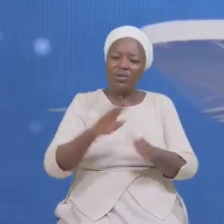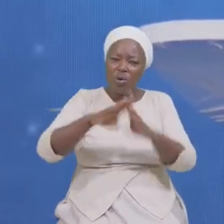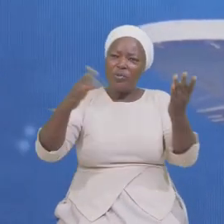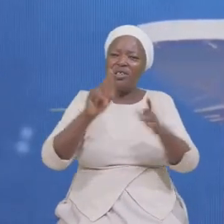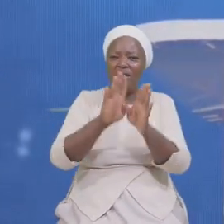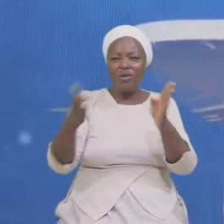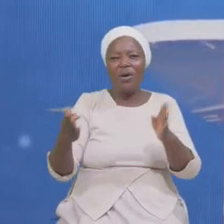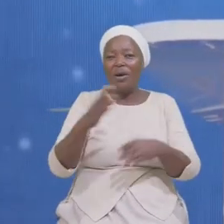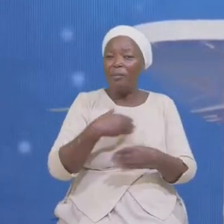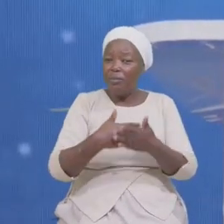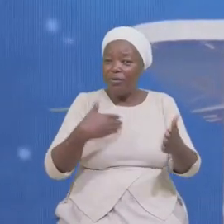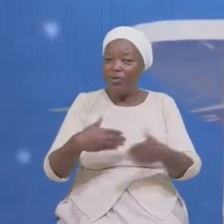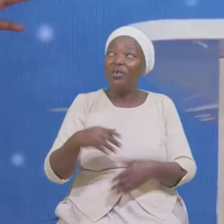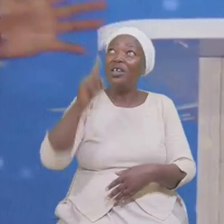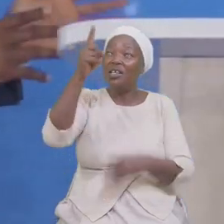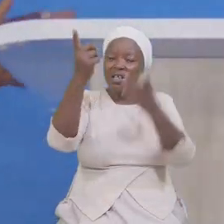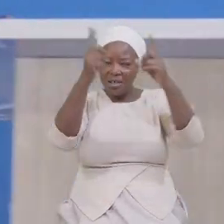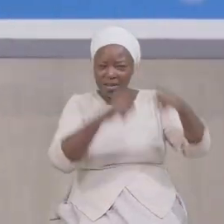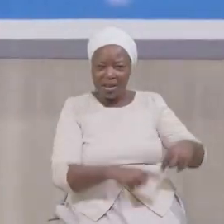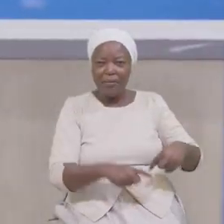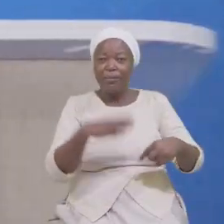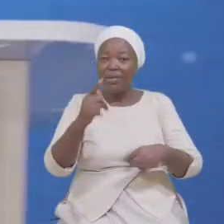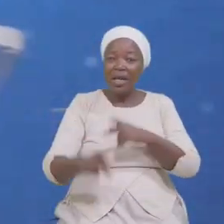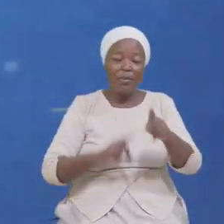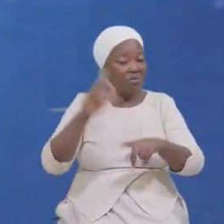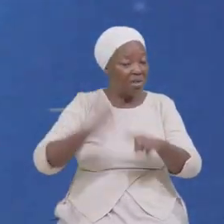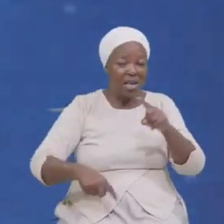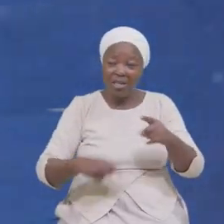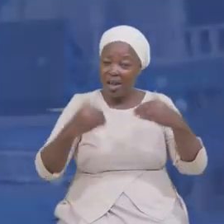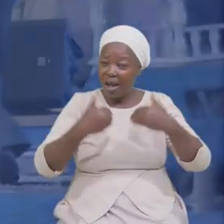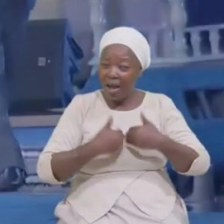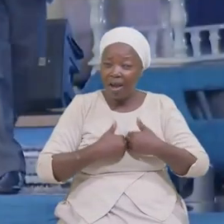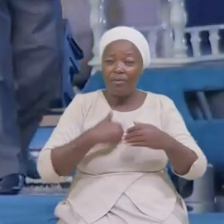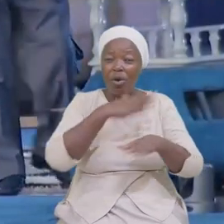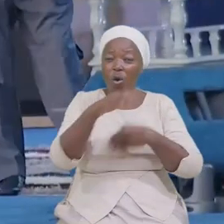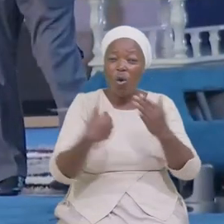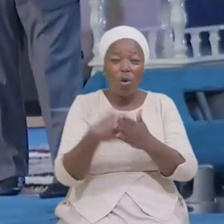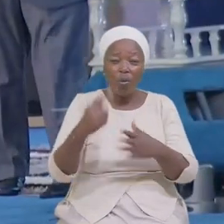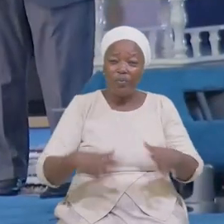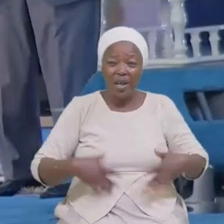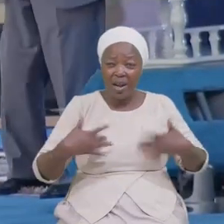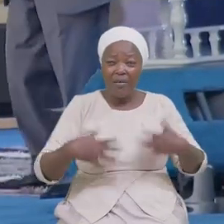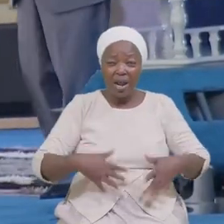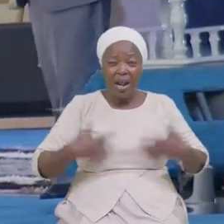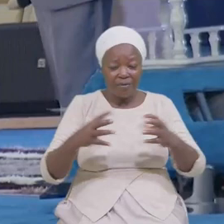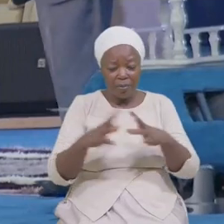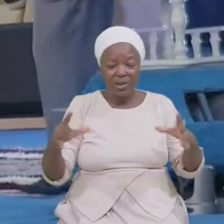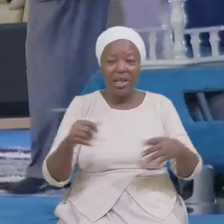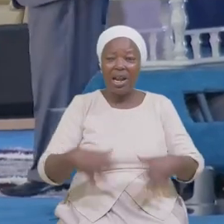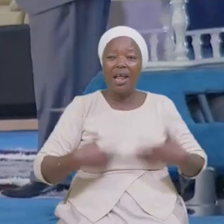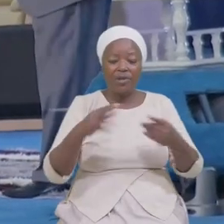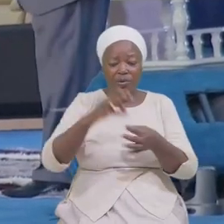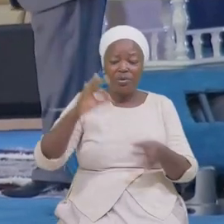Before he came, the people could not have all the life, life abundant, life spiritual,